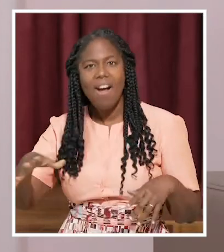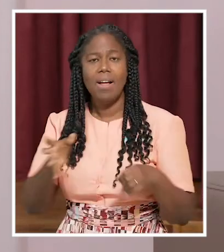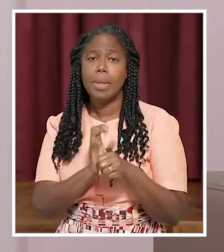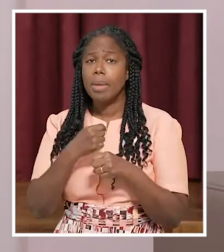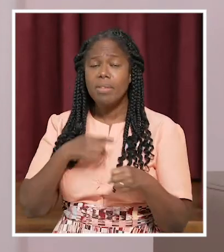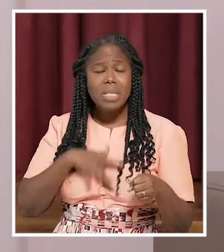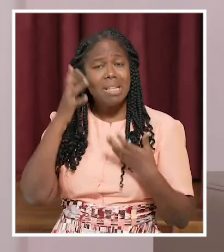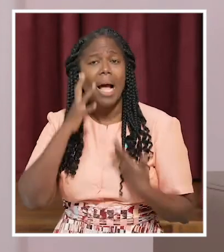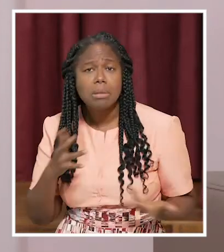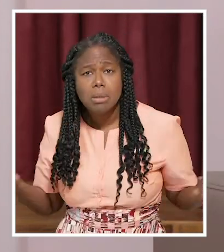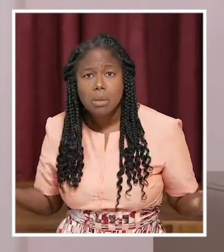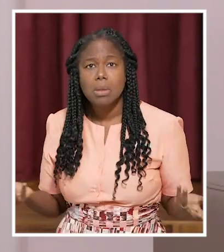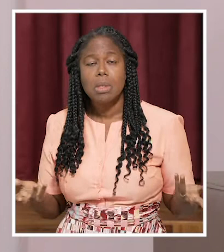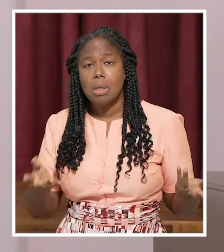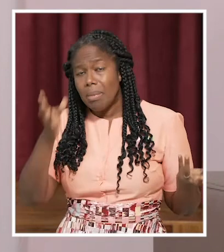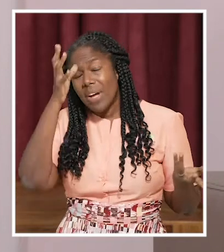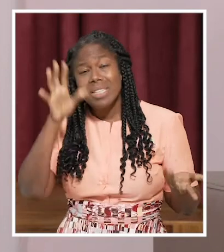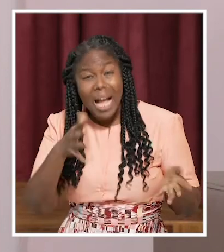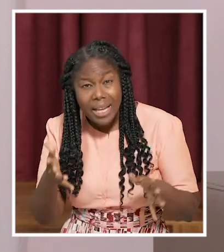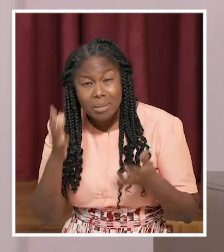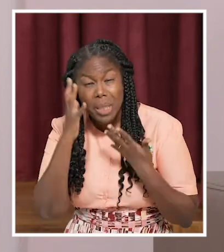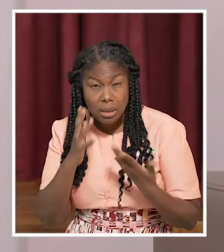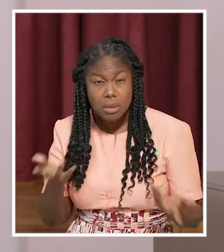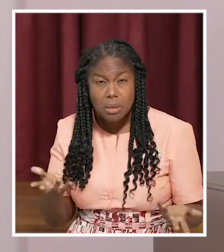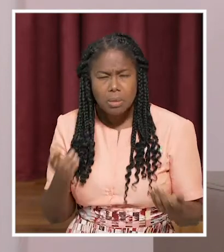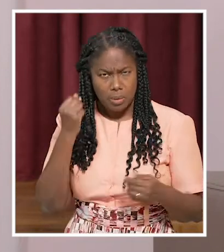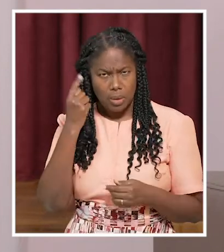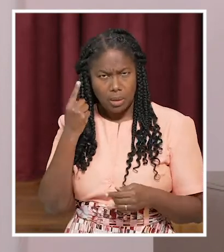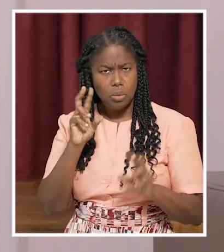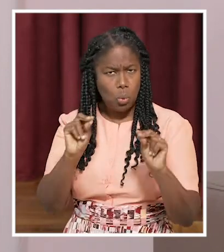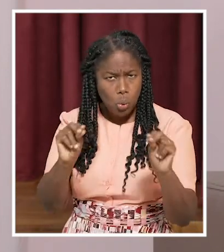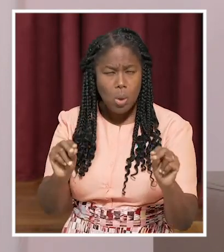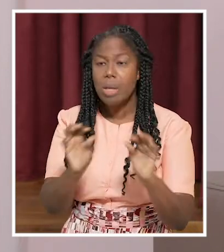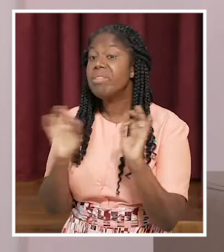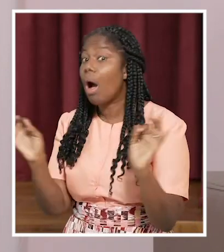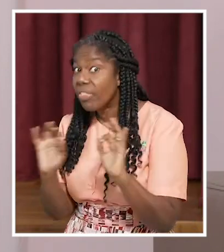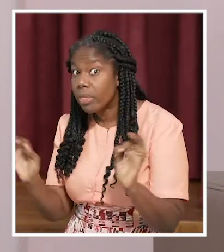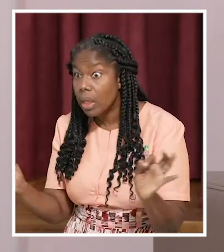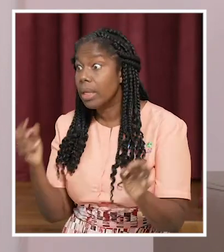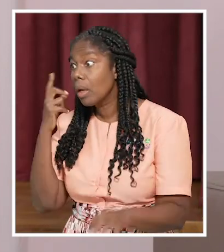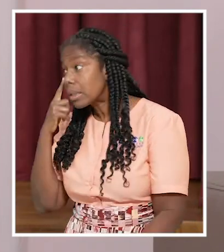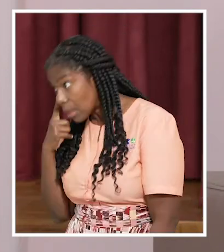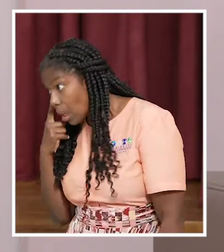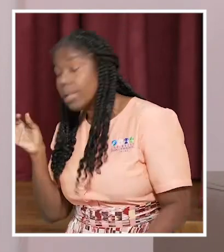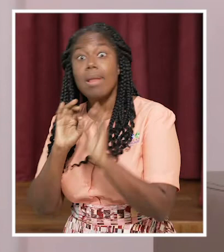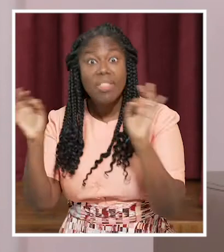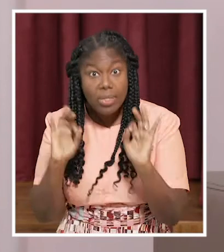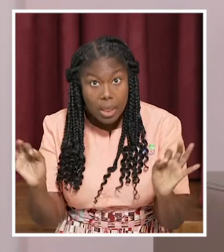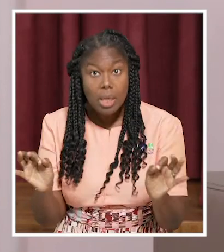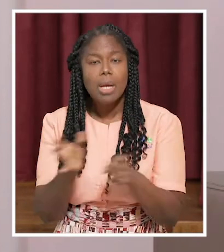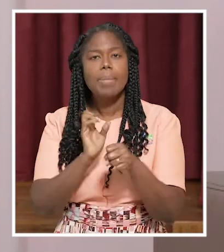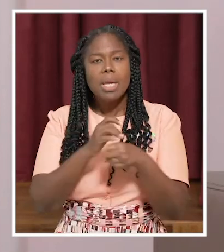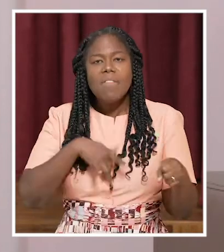time. So like your friend said, you know, nothing bad was happening in the home at the time, but his girlfriend was feeling that way. So